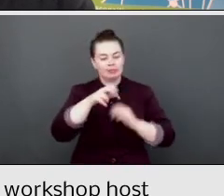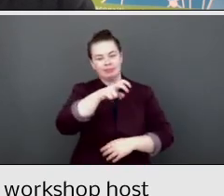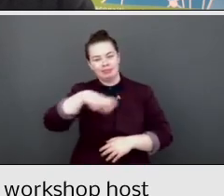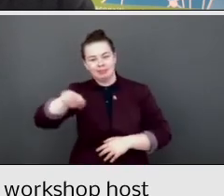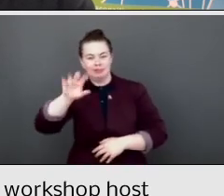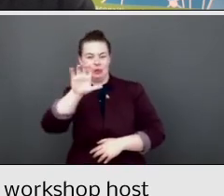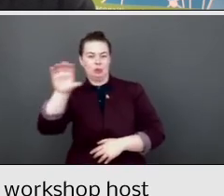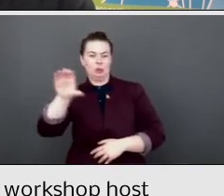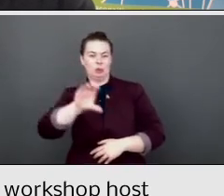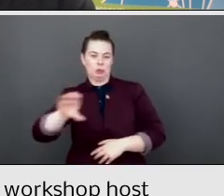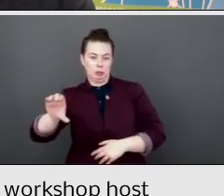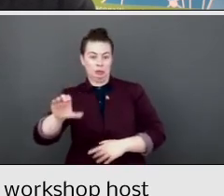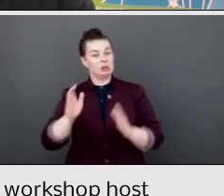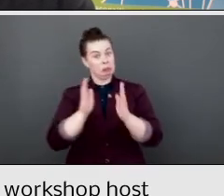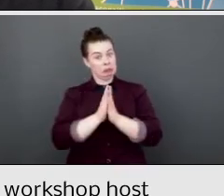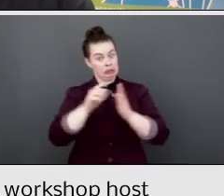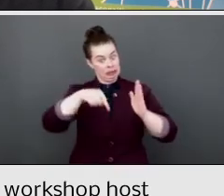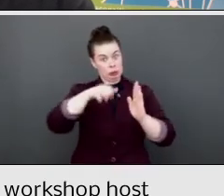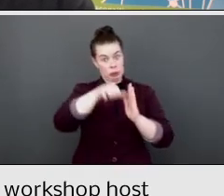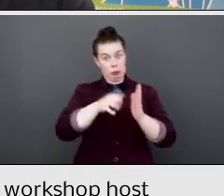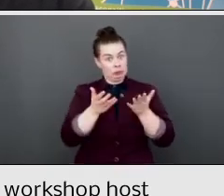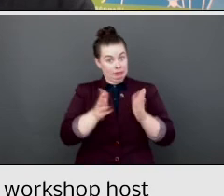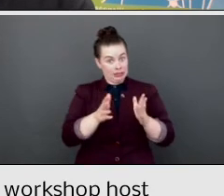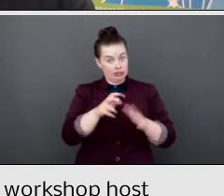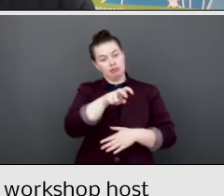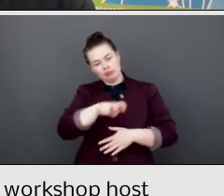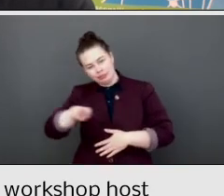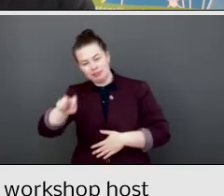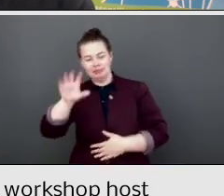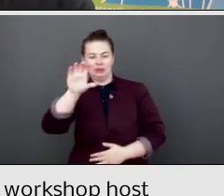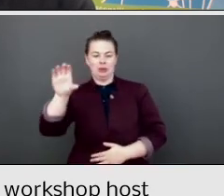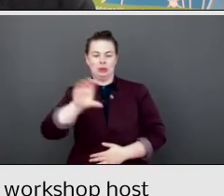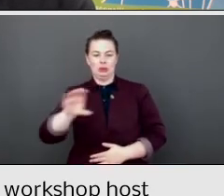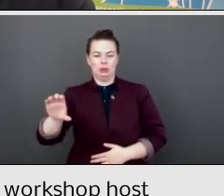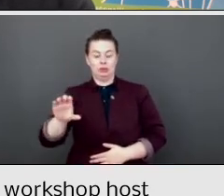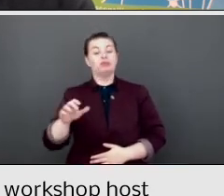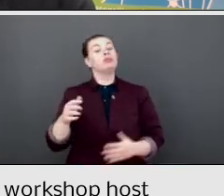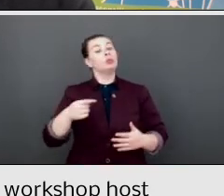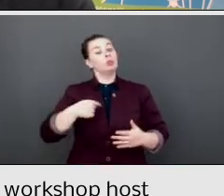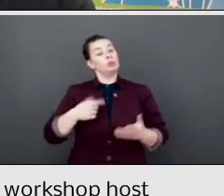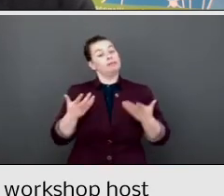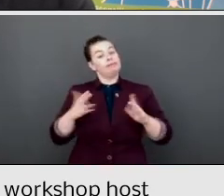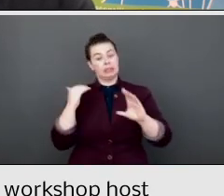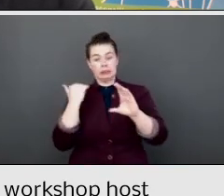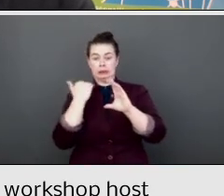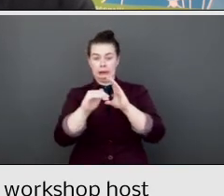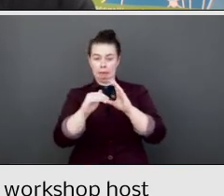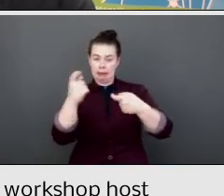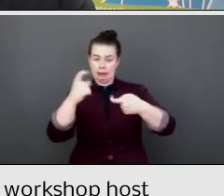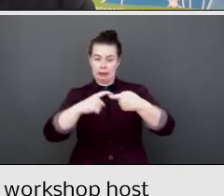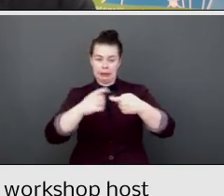Therefore, after this introduction, I want you to join the Zoom rooms. For this, we sent you access links via